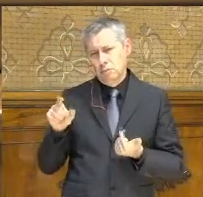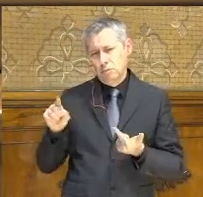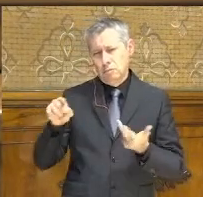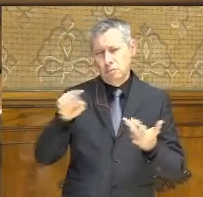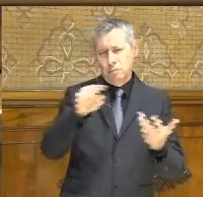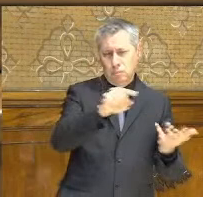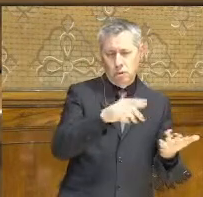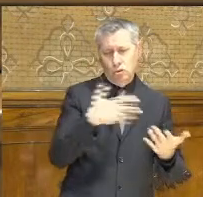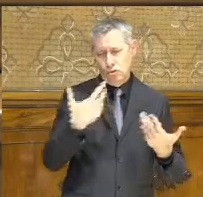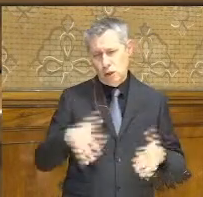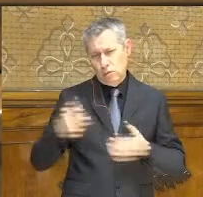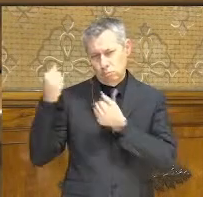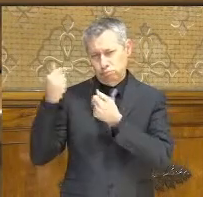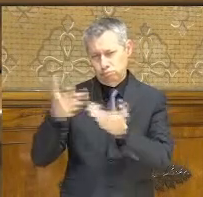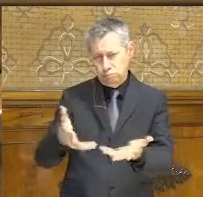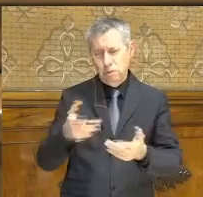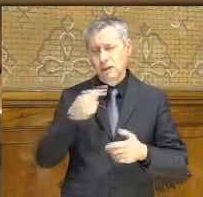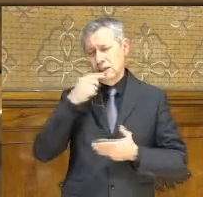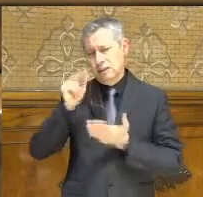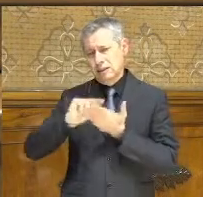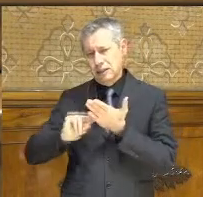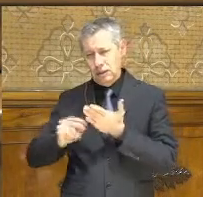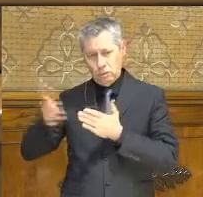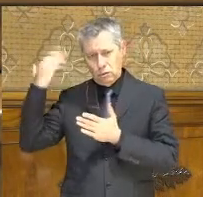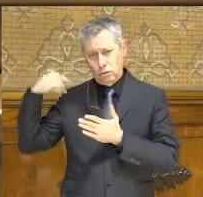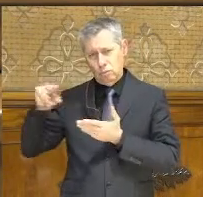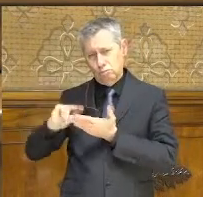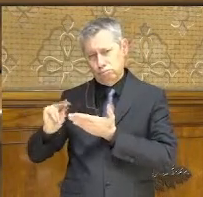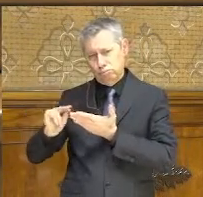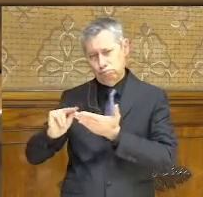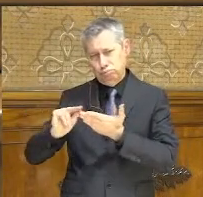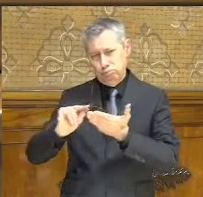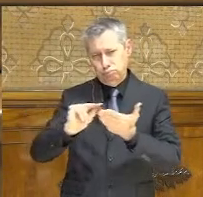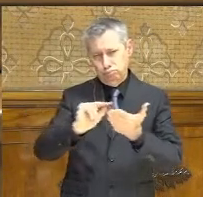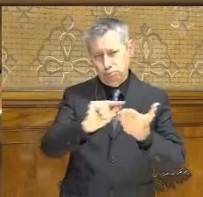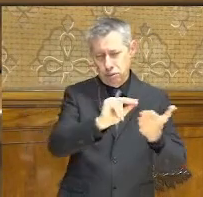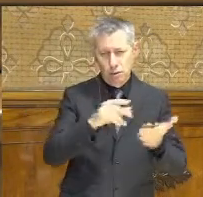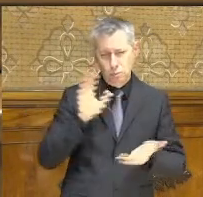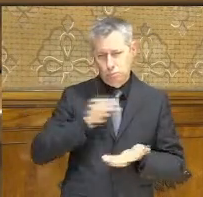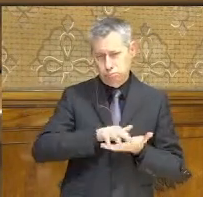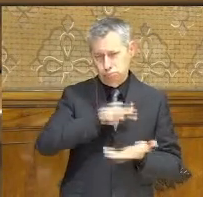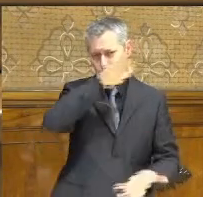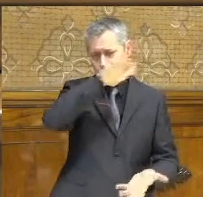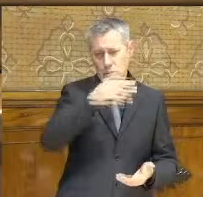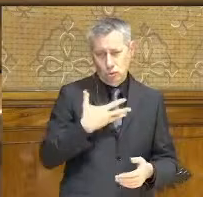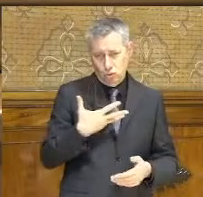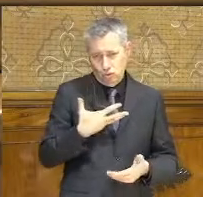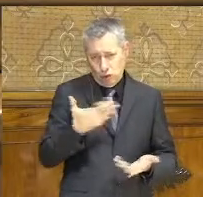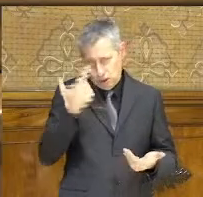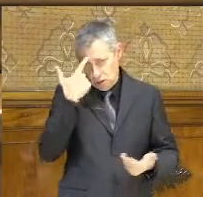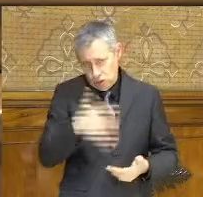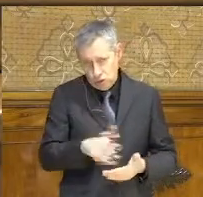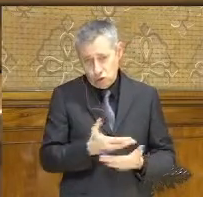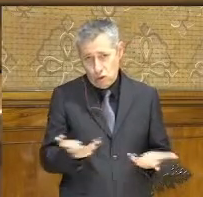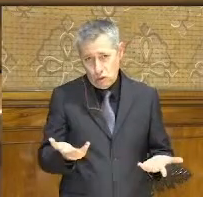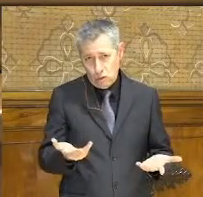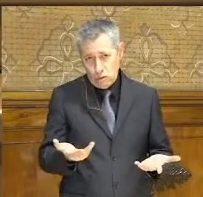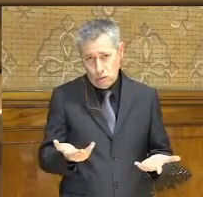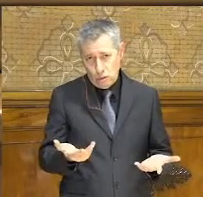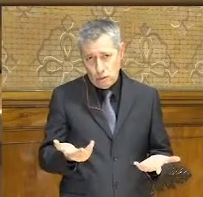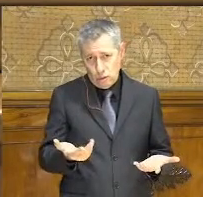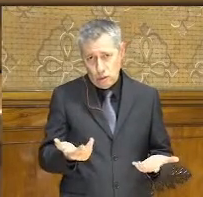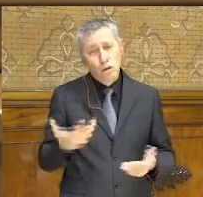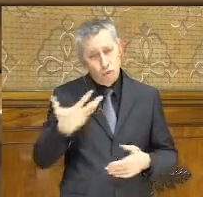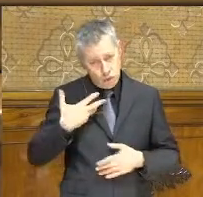says, today we are in zero-degree empiricism, you know. And it is true, either people went